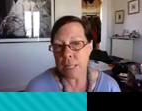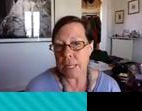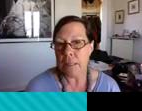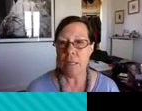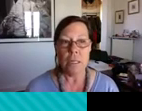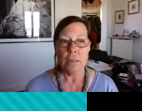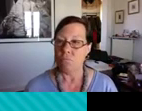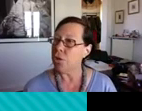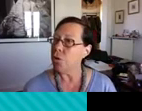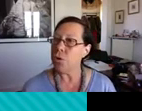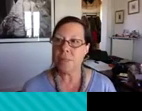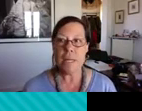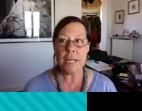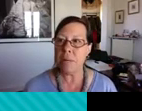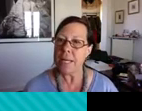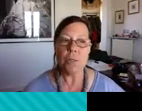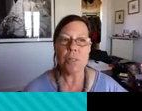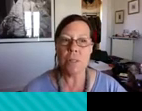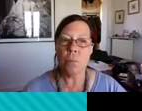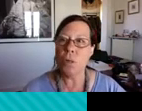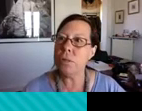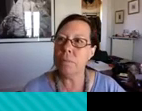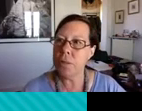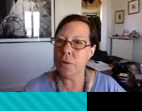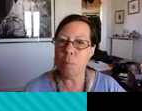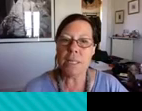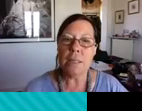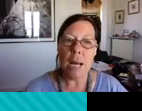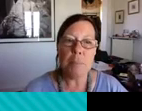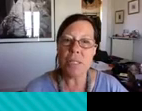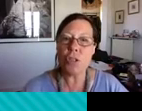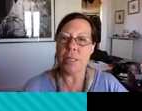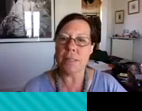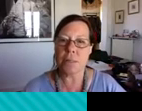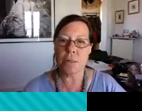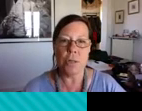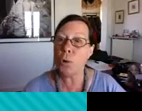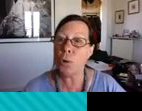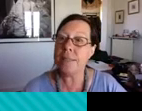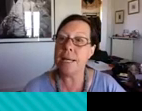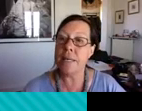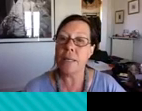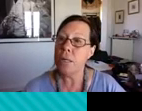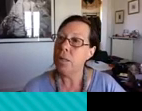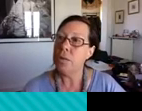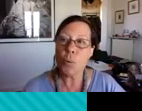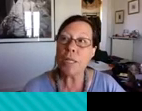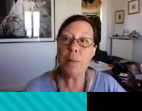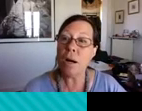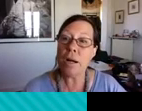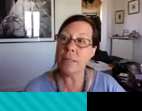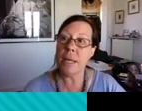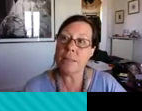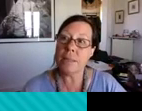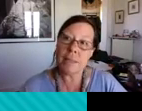at play. So you're seeing in many countries in the world, you know, the political opposition is, you know, criticizing the ruling